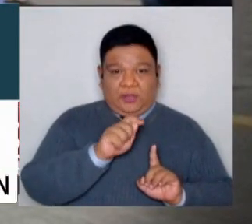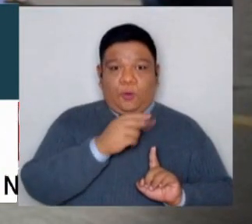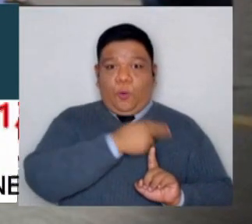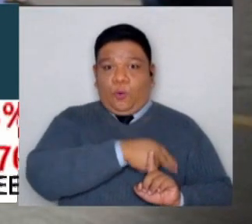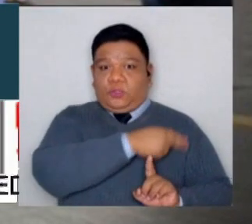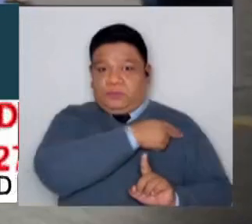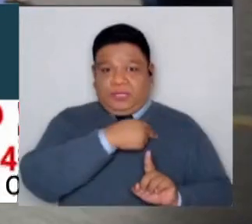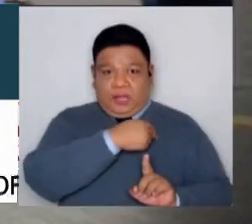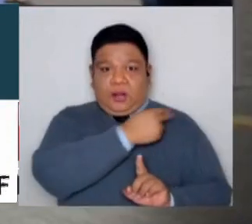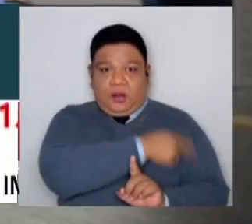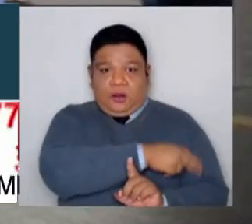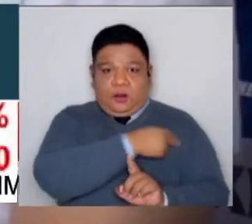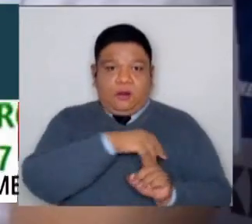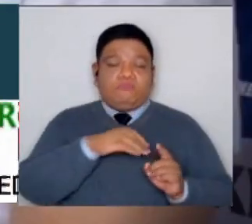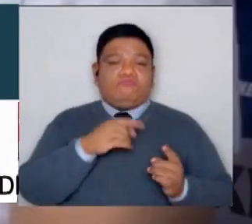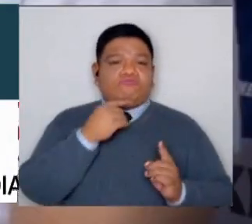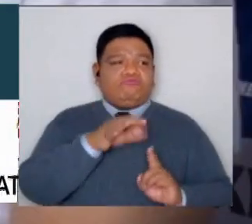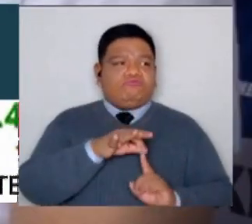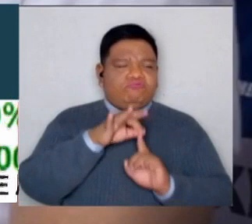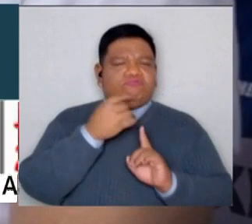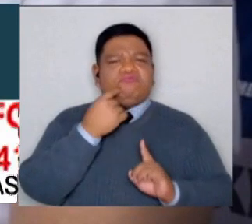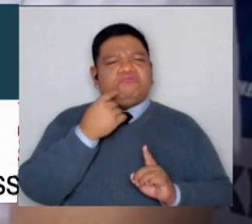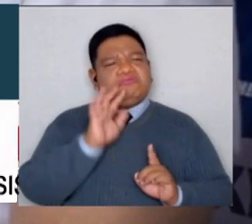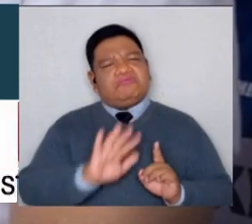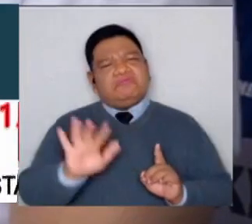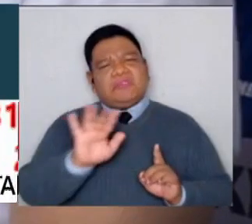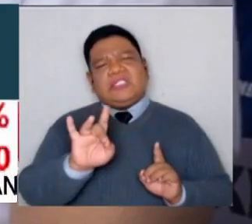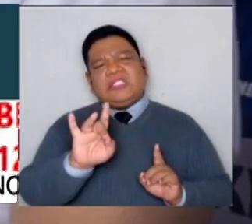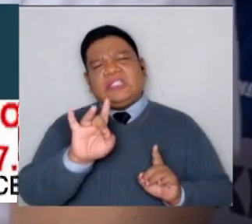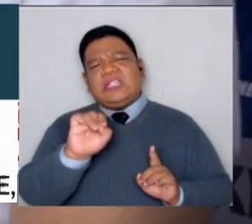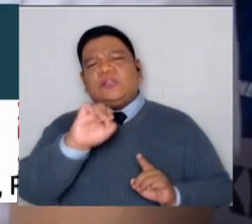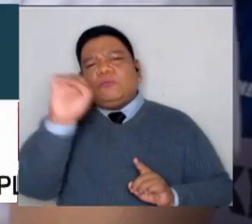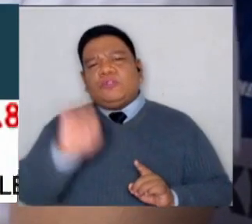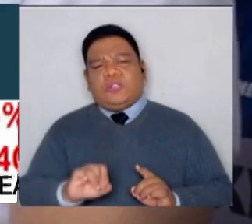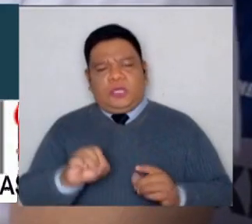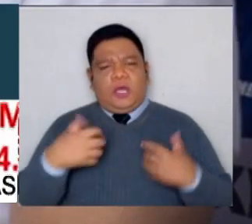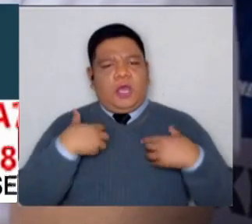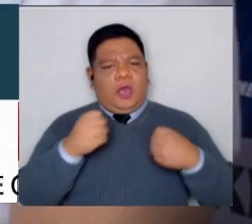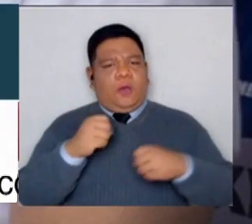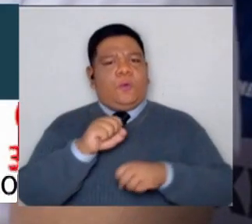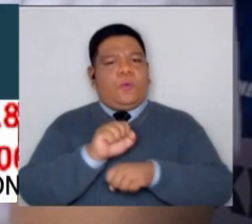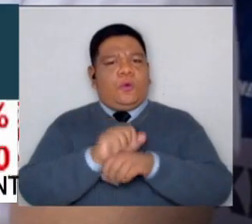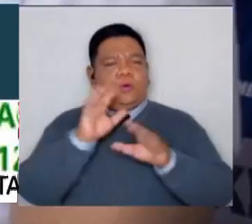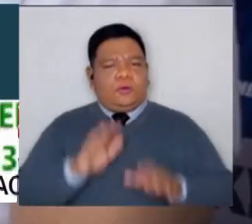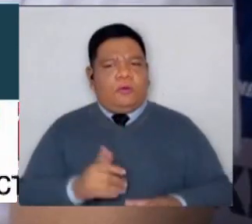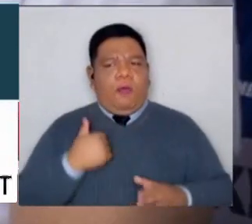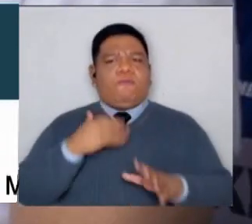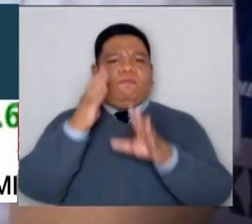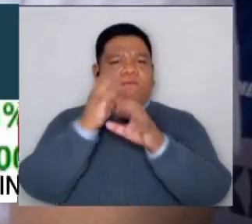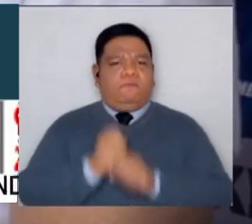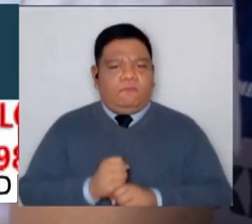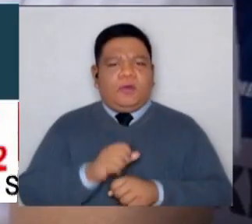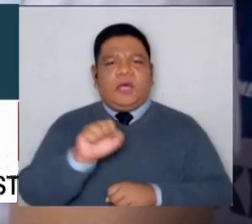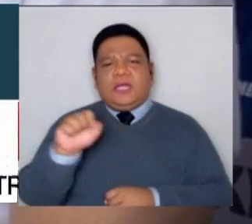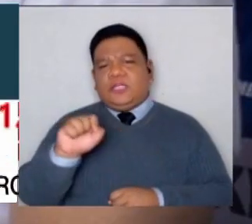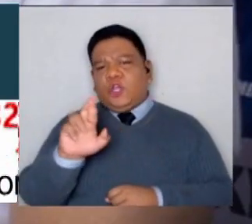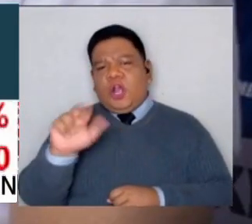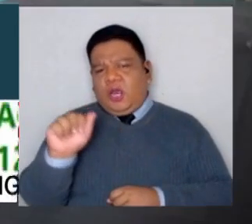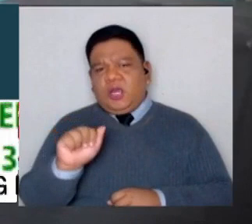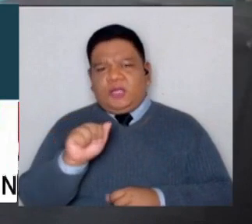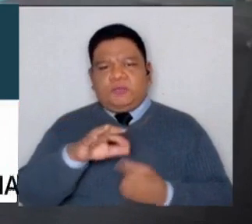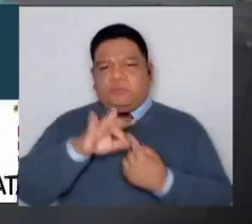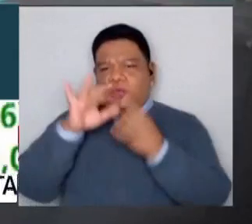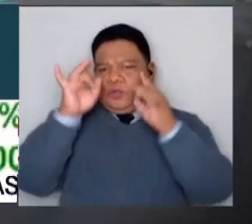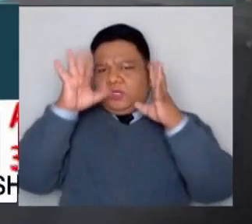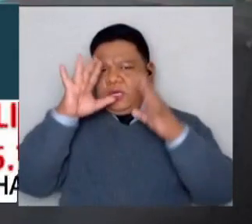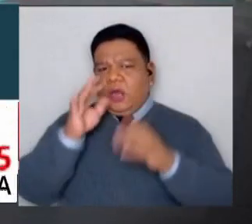PHWAT member, said only 80% of healthcare workers have so far received their special risk allowance, while 70-80% have not yet